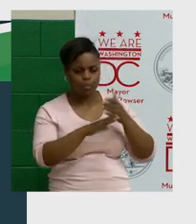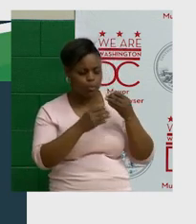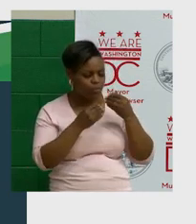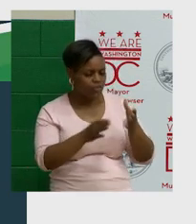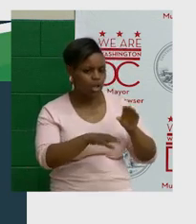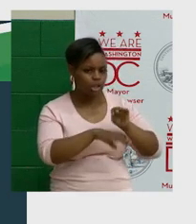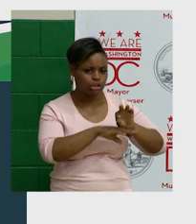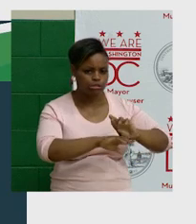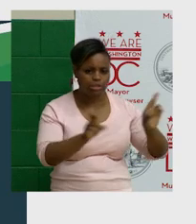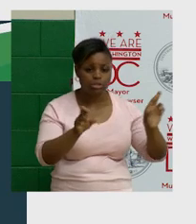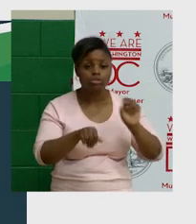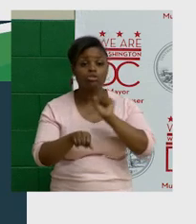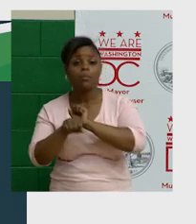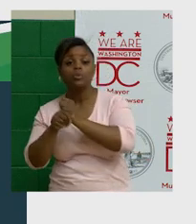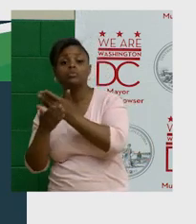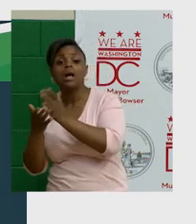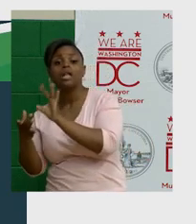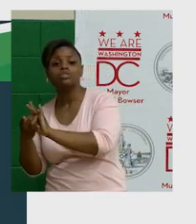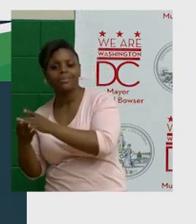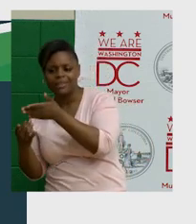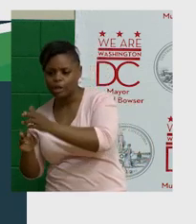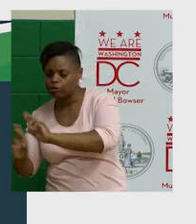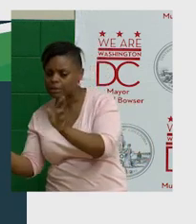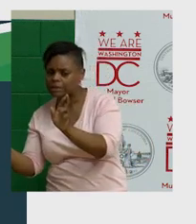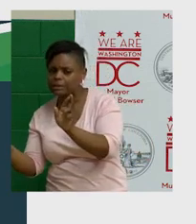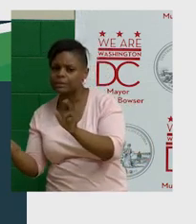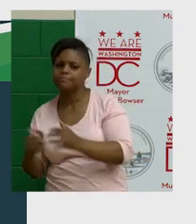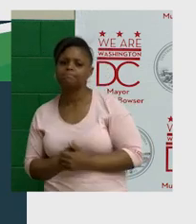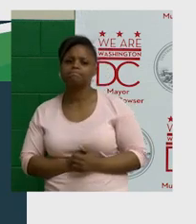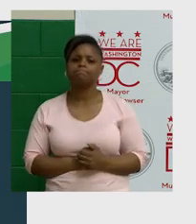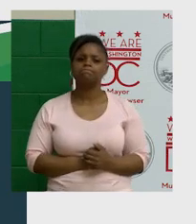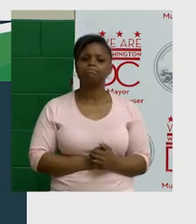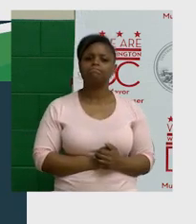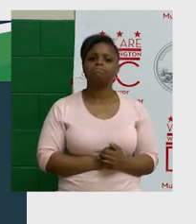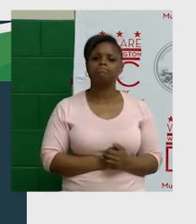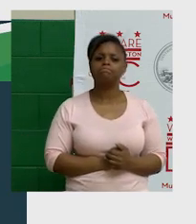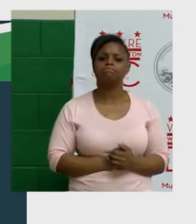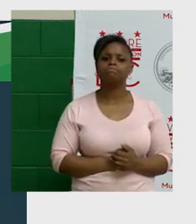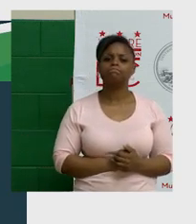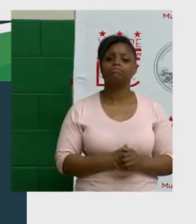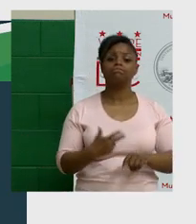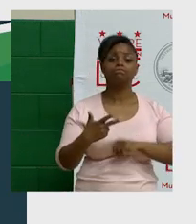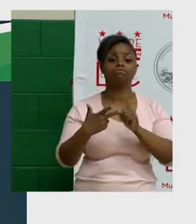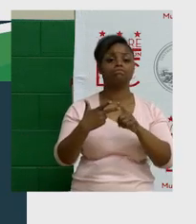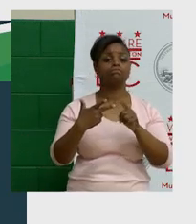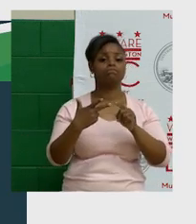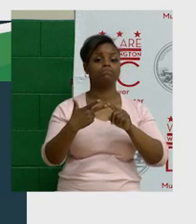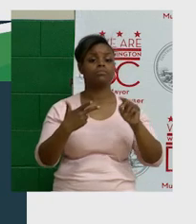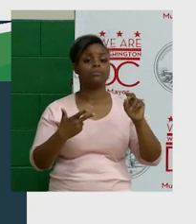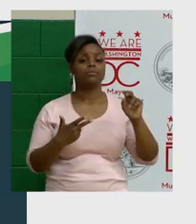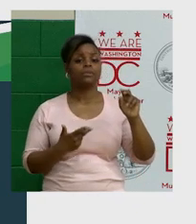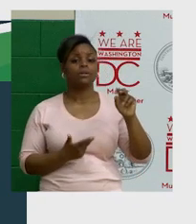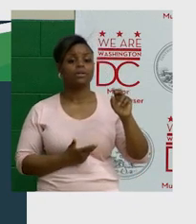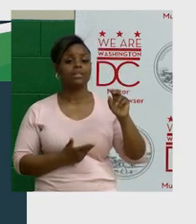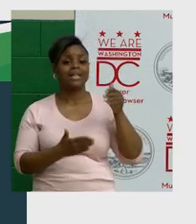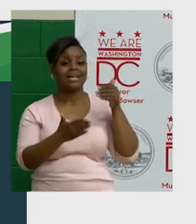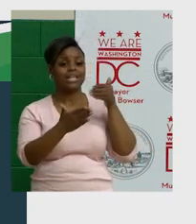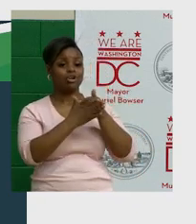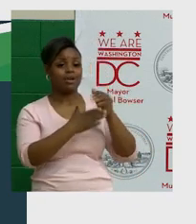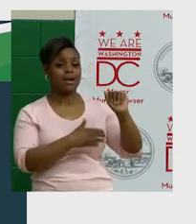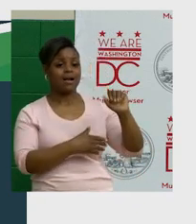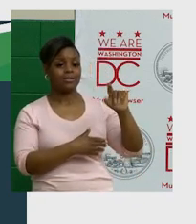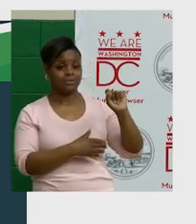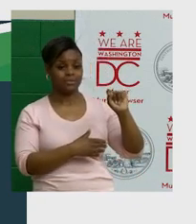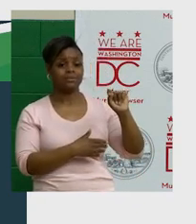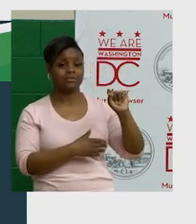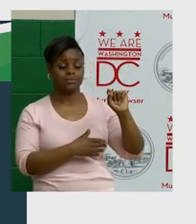have job resource connections that are on site. And finally, out of the NEAR Act, we stood up the Office of Neighborhood Safety and Engagement.